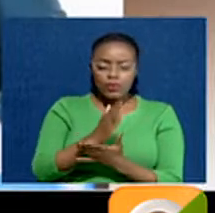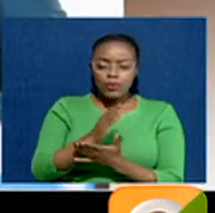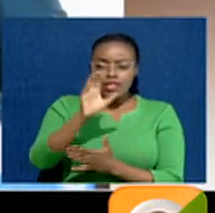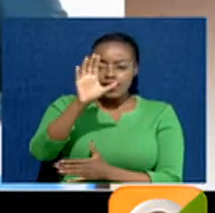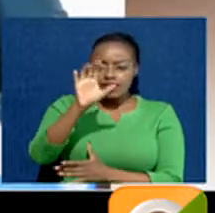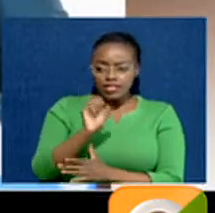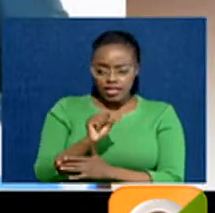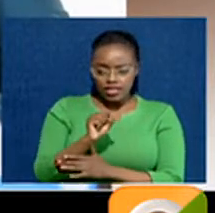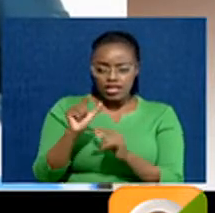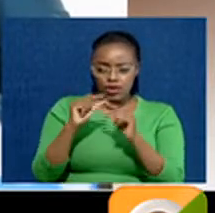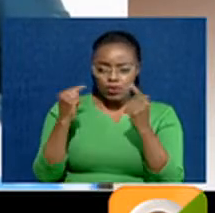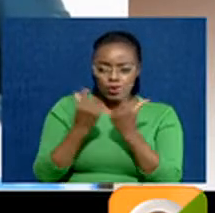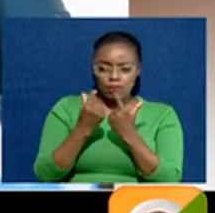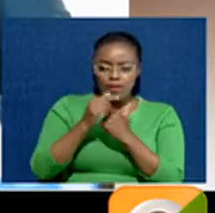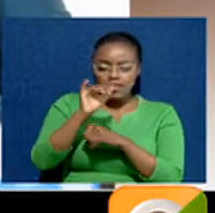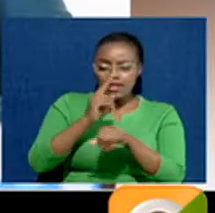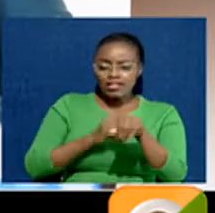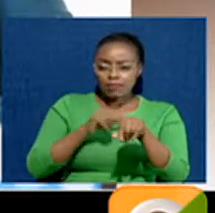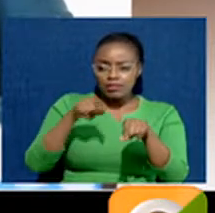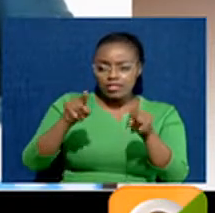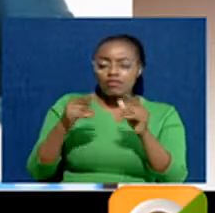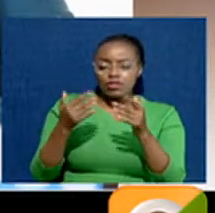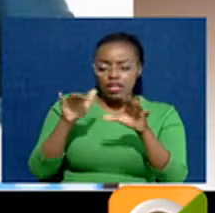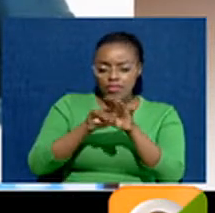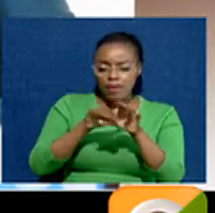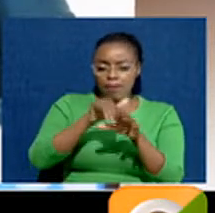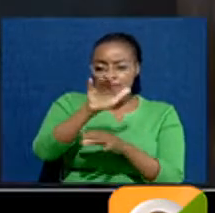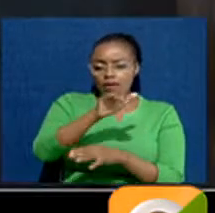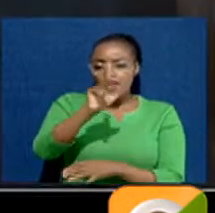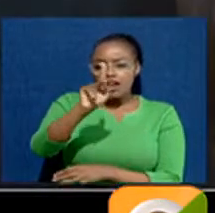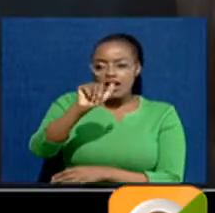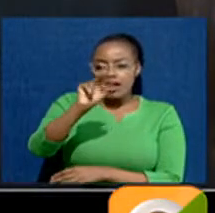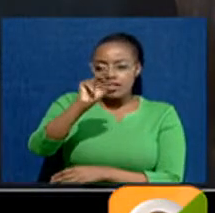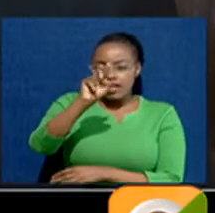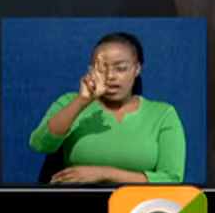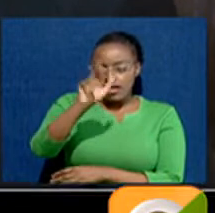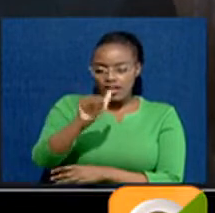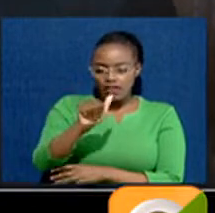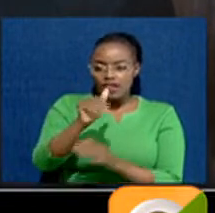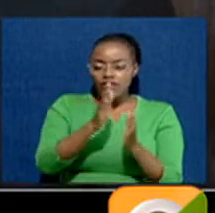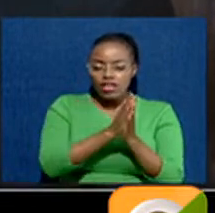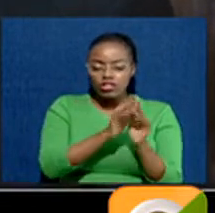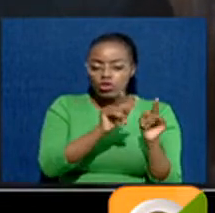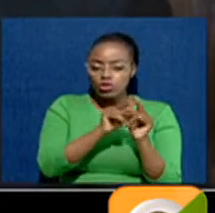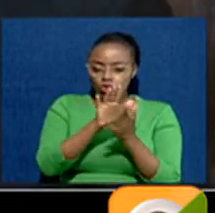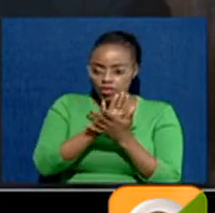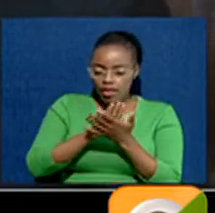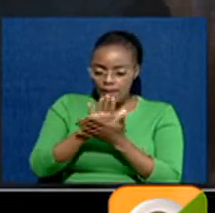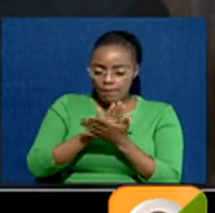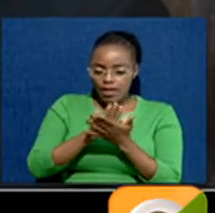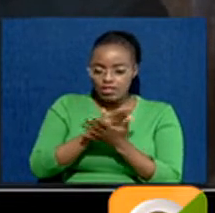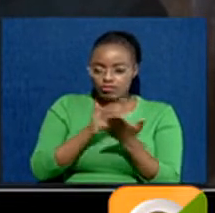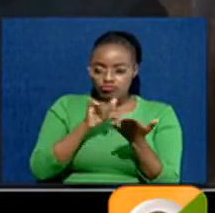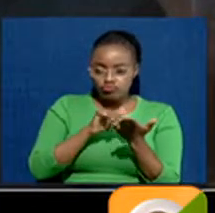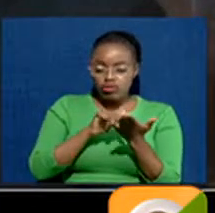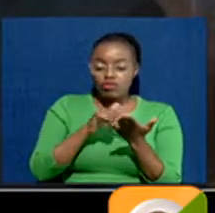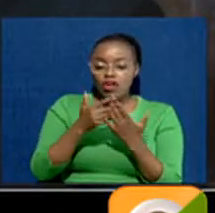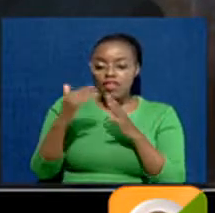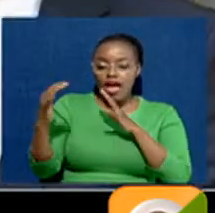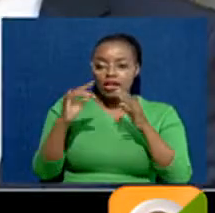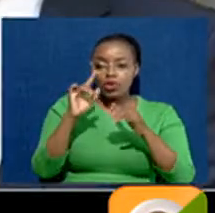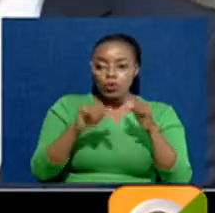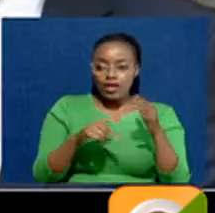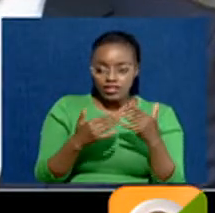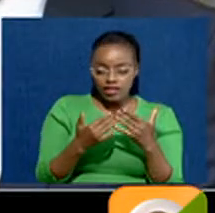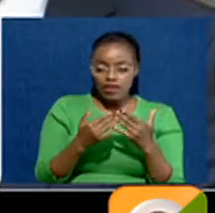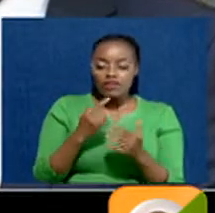cabinet secretary. That time she was the member of parliament for Kandara, that is Alice Ohome. And the grounds of her argument were that